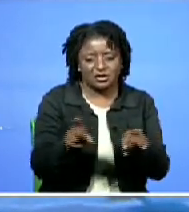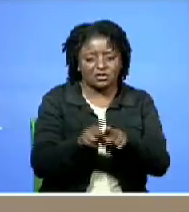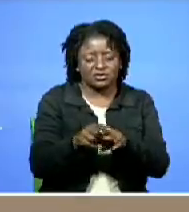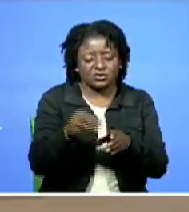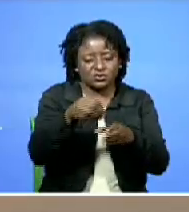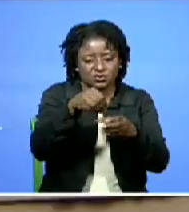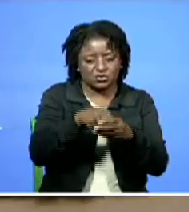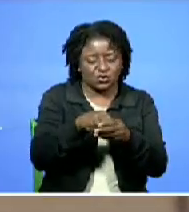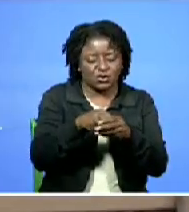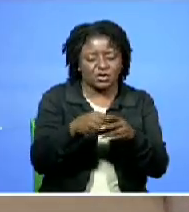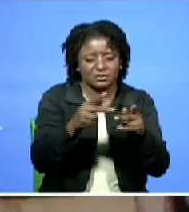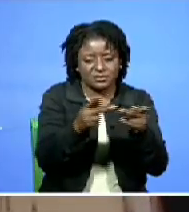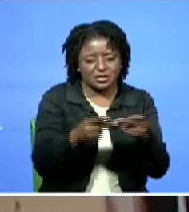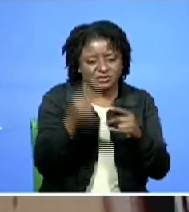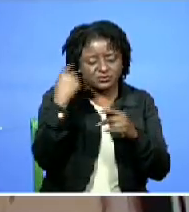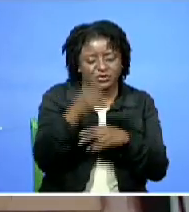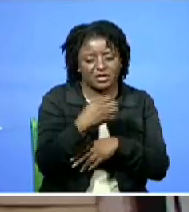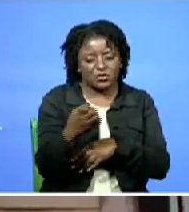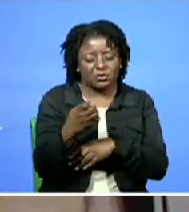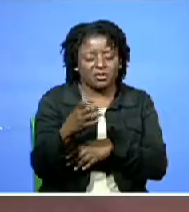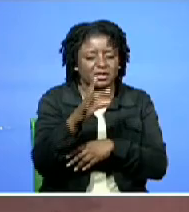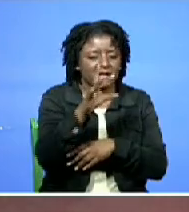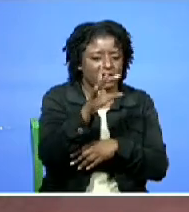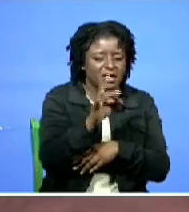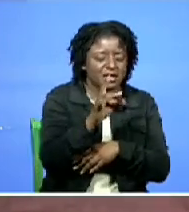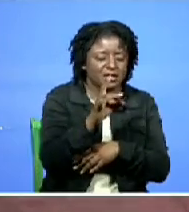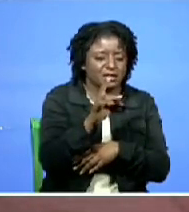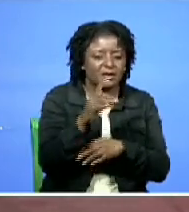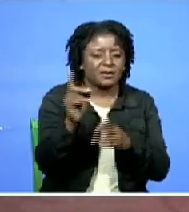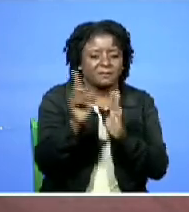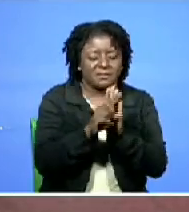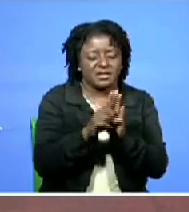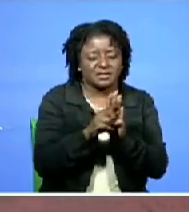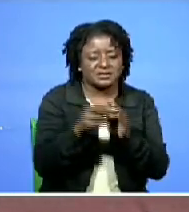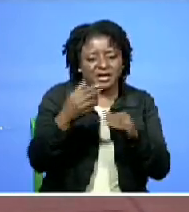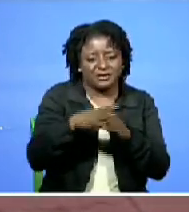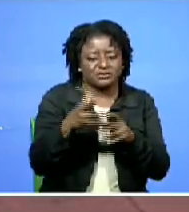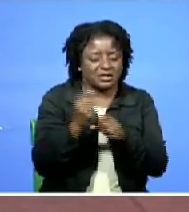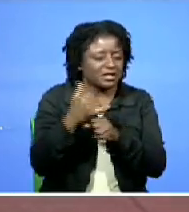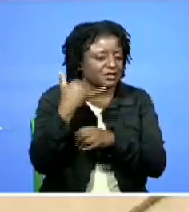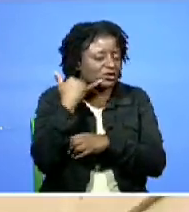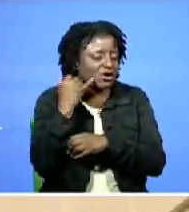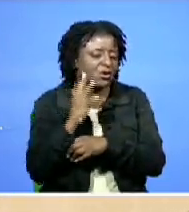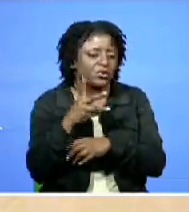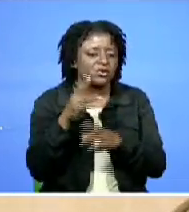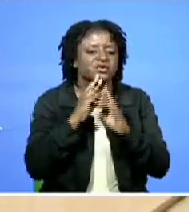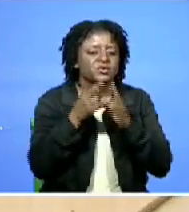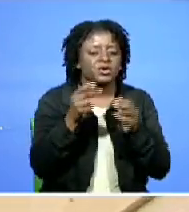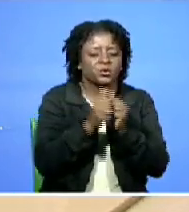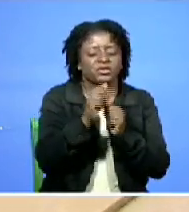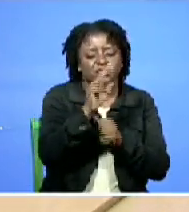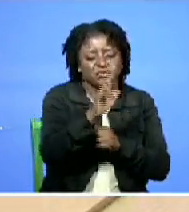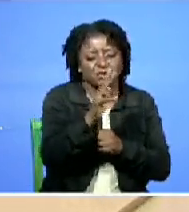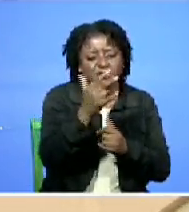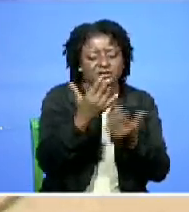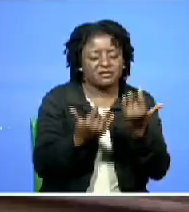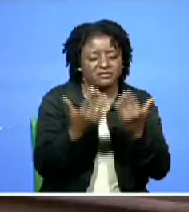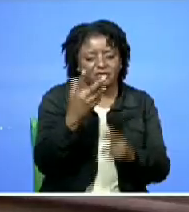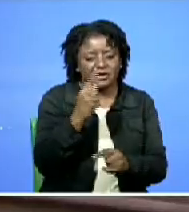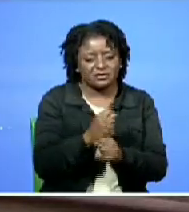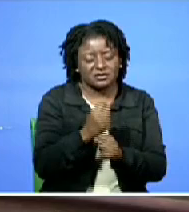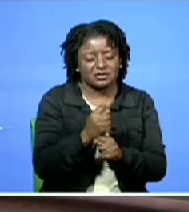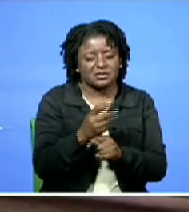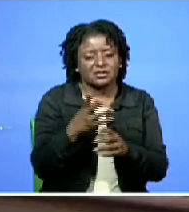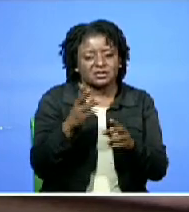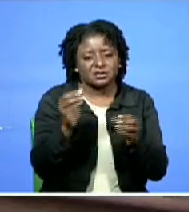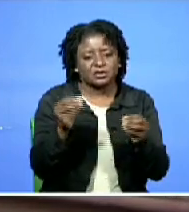equipment. 8 minutes after receiving the call, we responded with 3 fire units, and we were able to extinguish